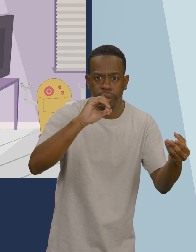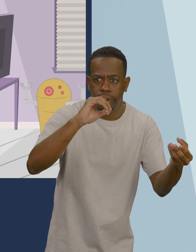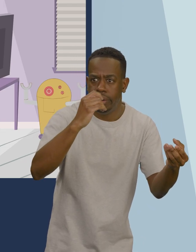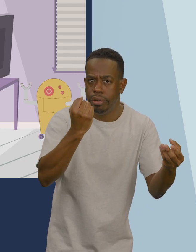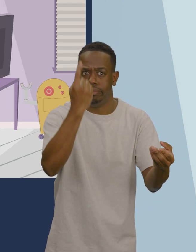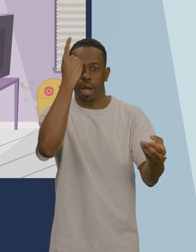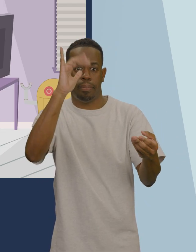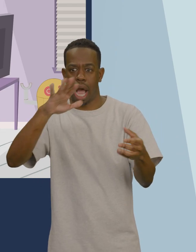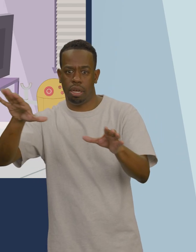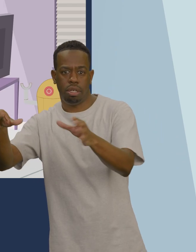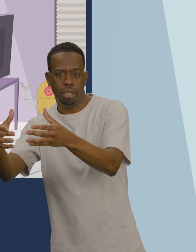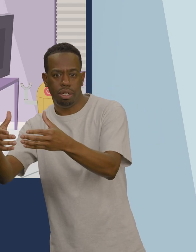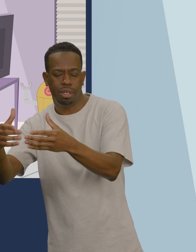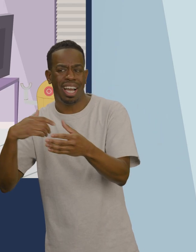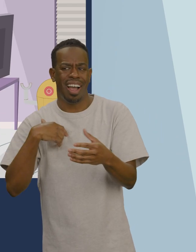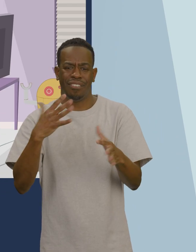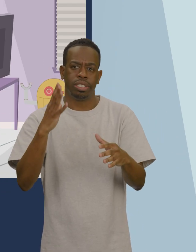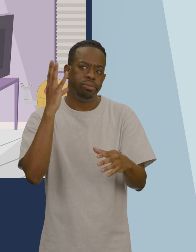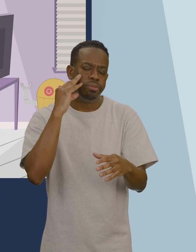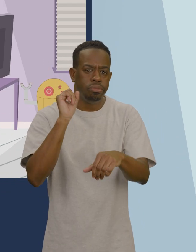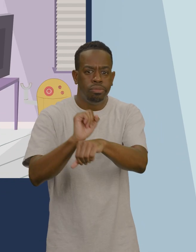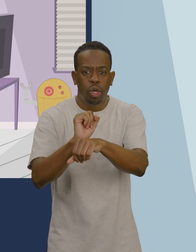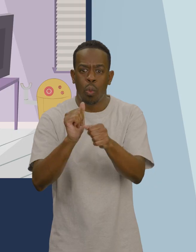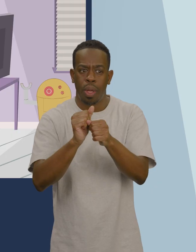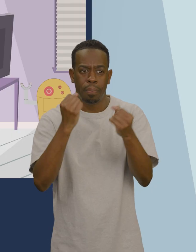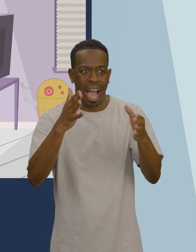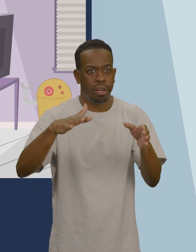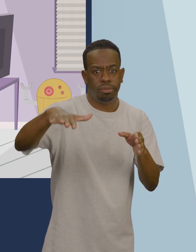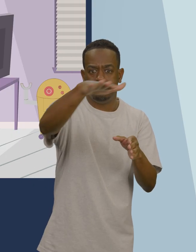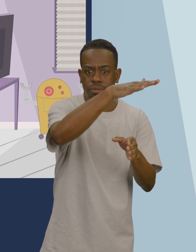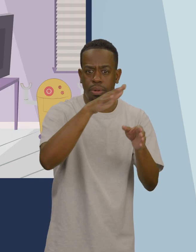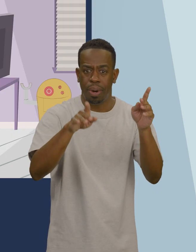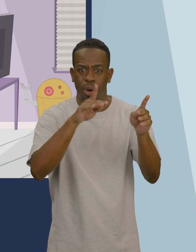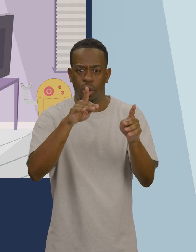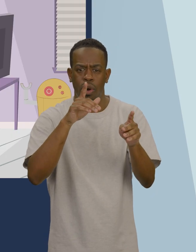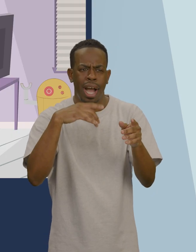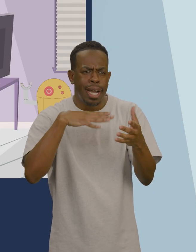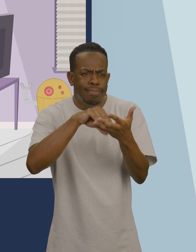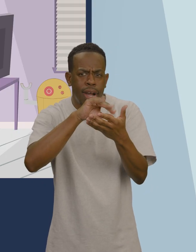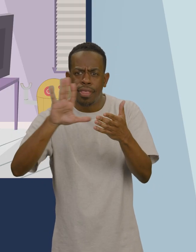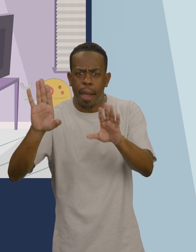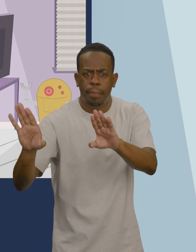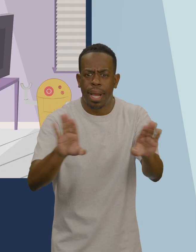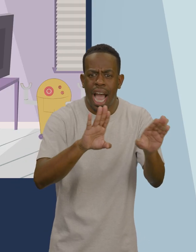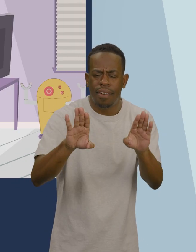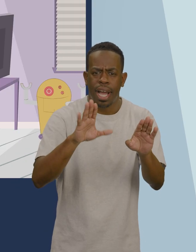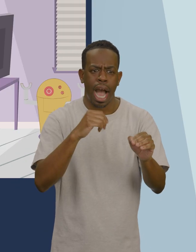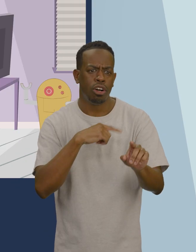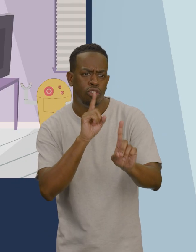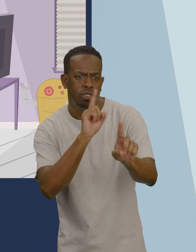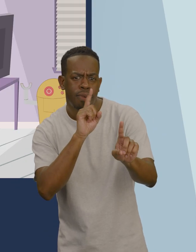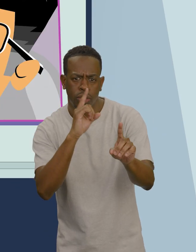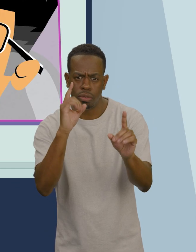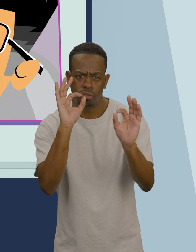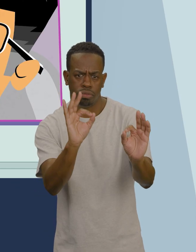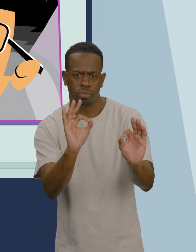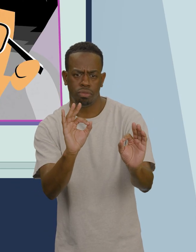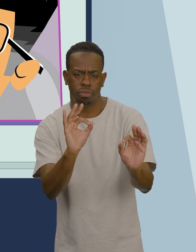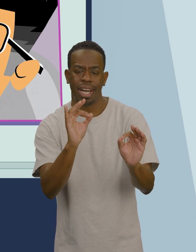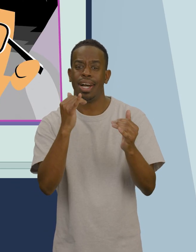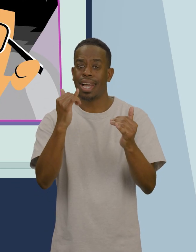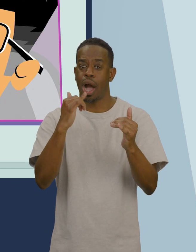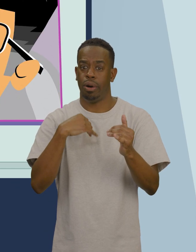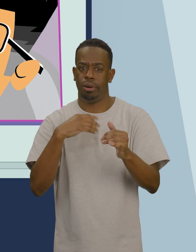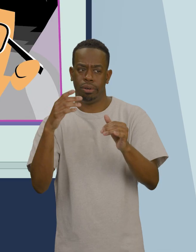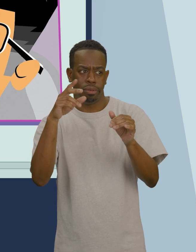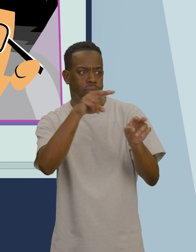in the way I meant it. I had a lot of practice with professionals in listening and picking up social cues and responding appropriately. Now back to the